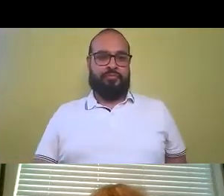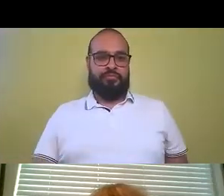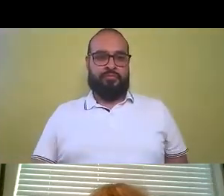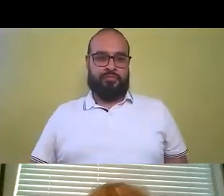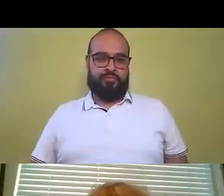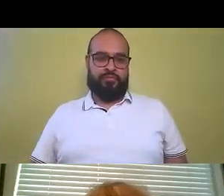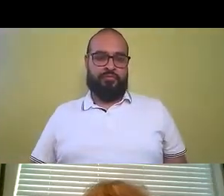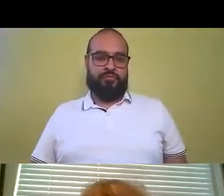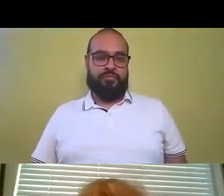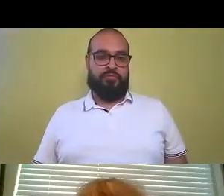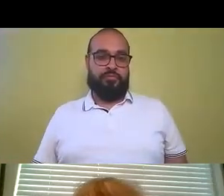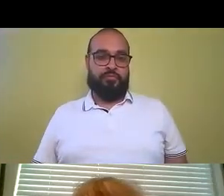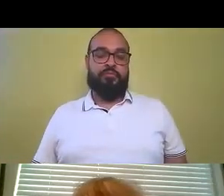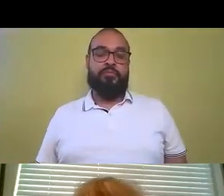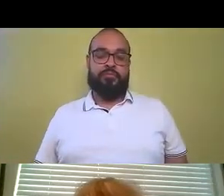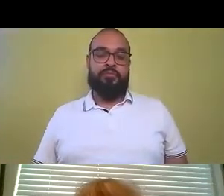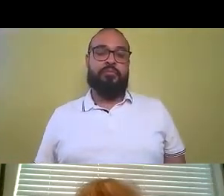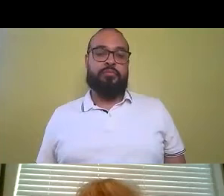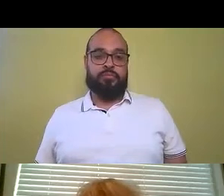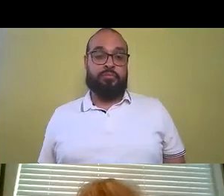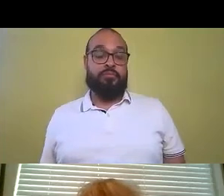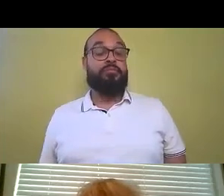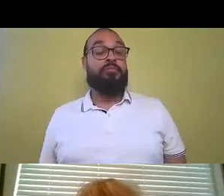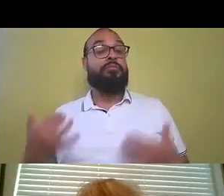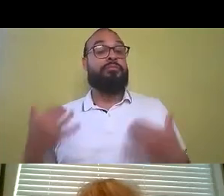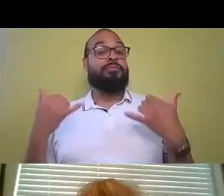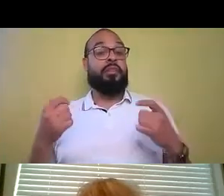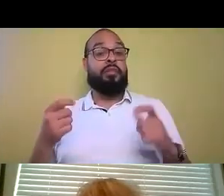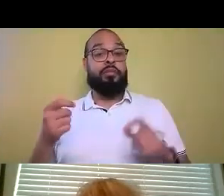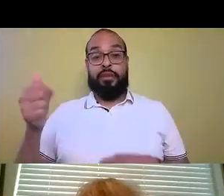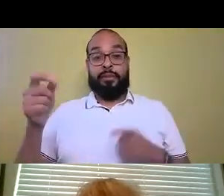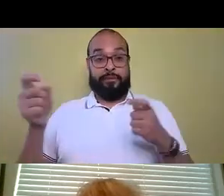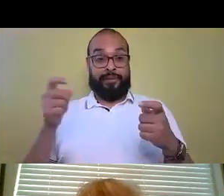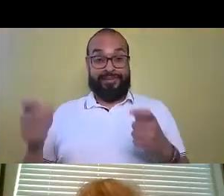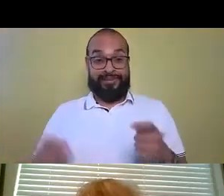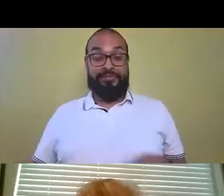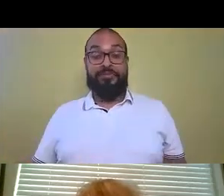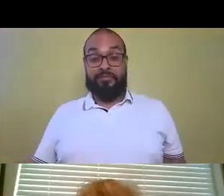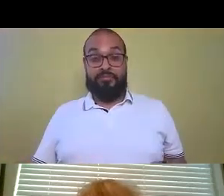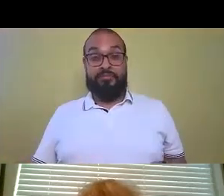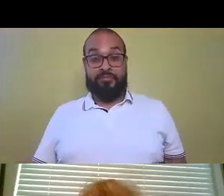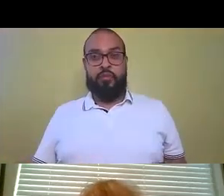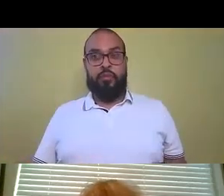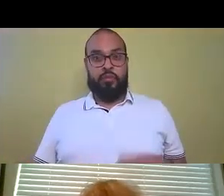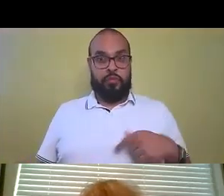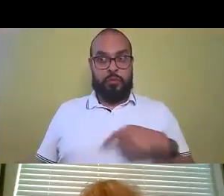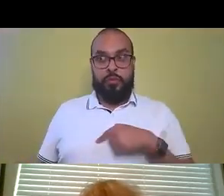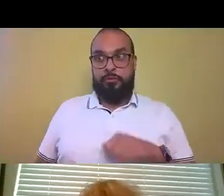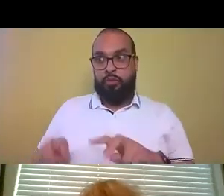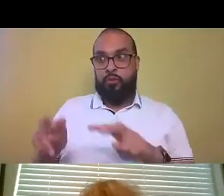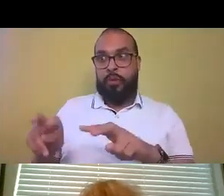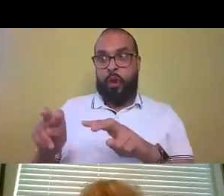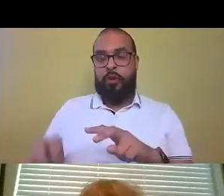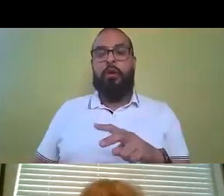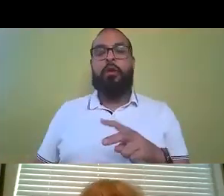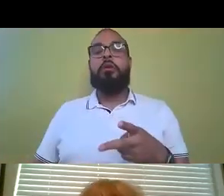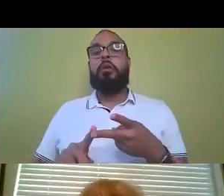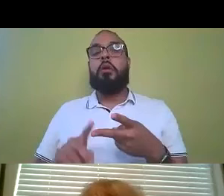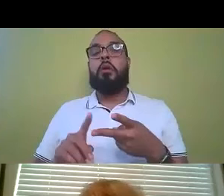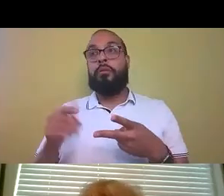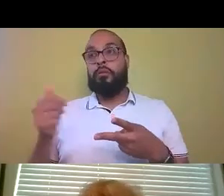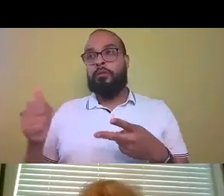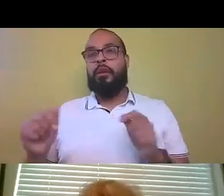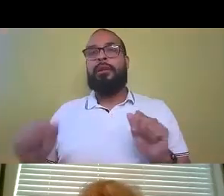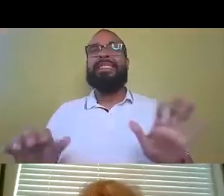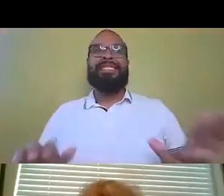alertness. So when we're talking about self-regulation, that is that piece where we're now able to monitor. We're now able to say, my engine is